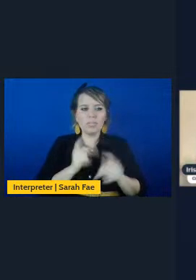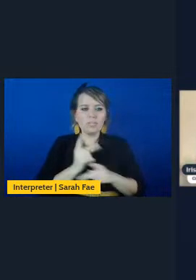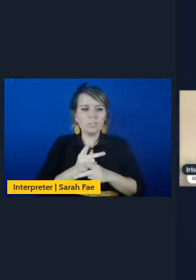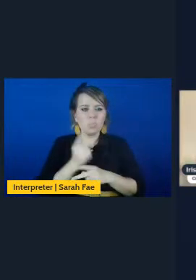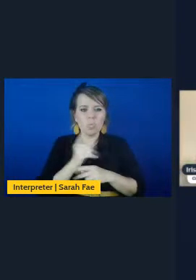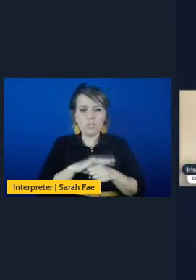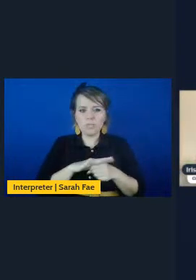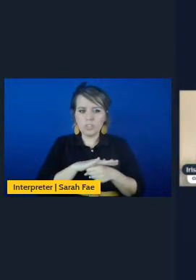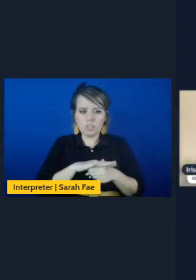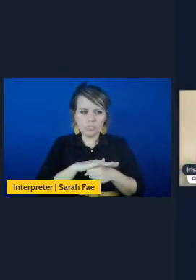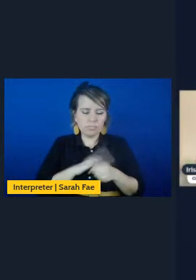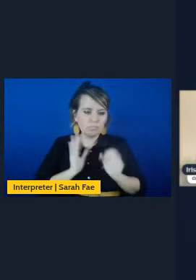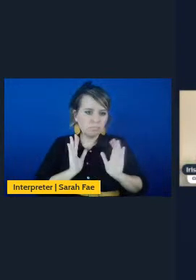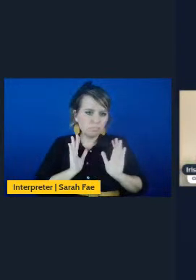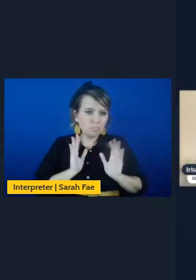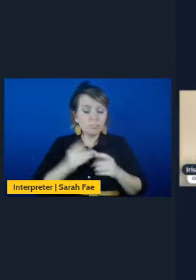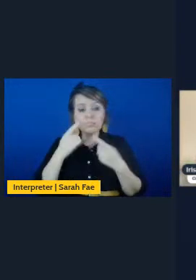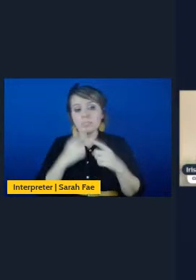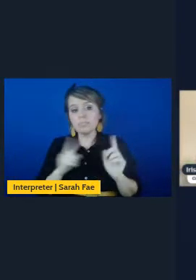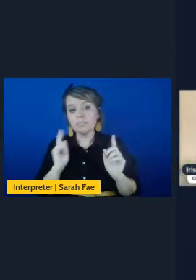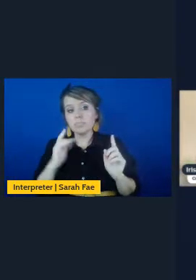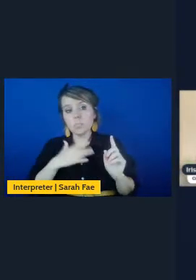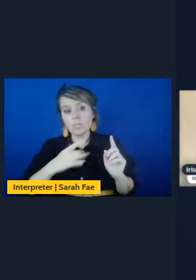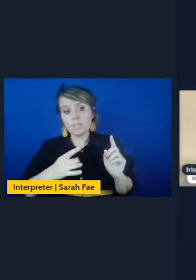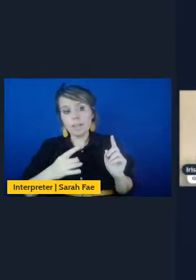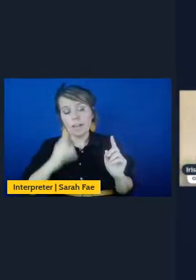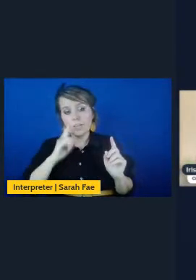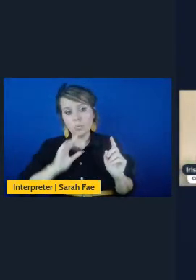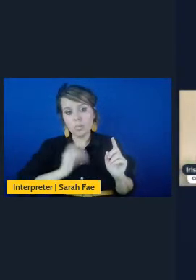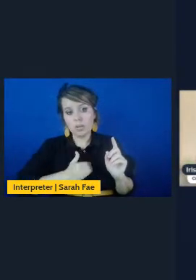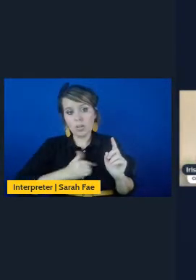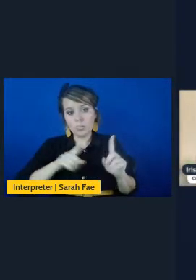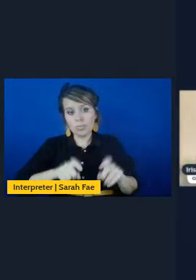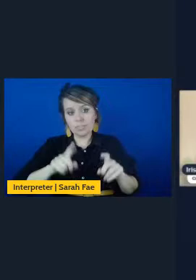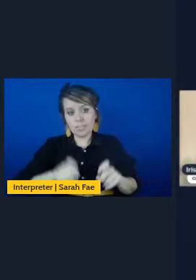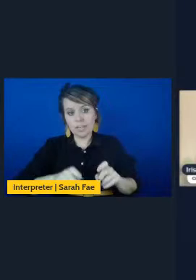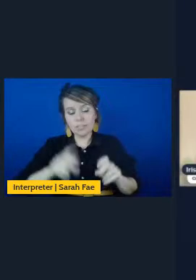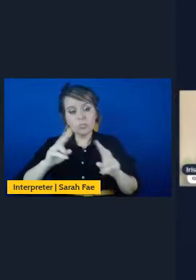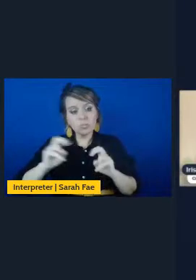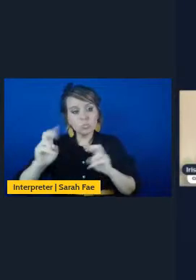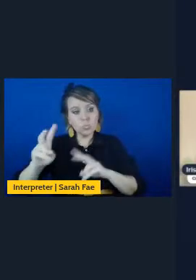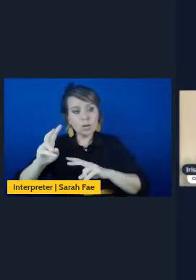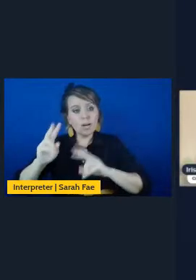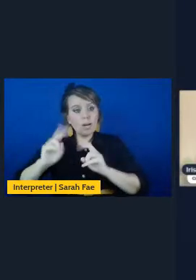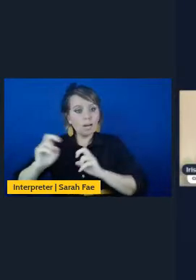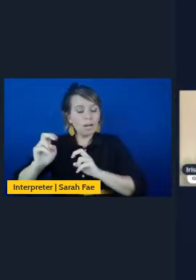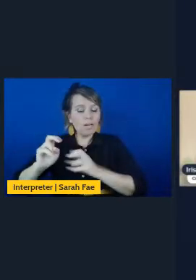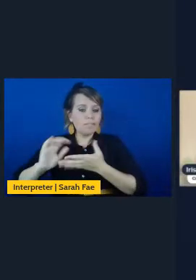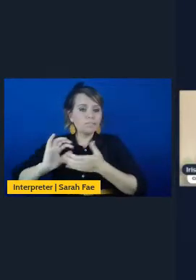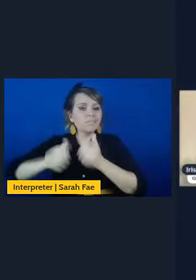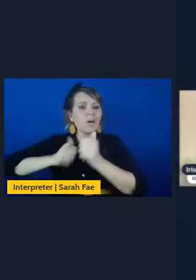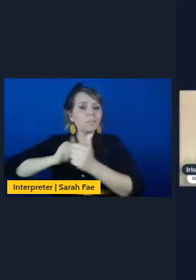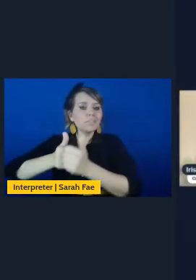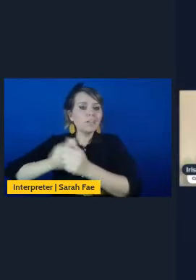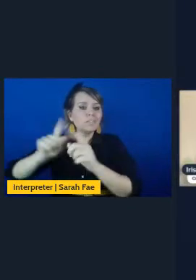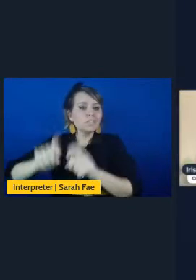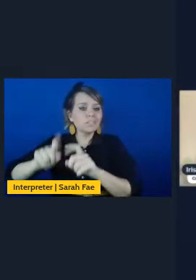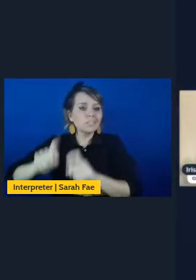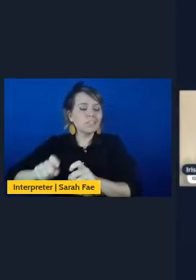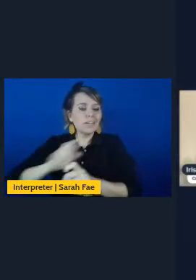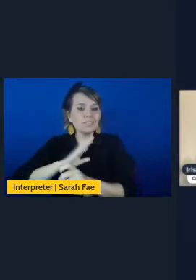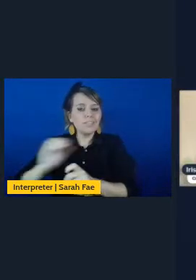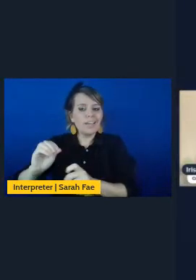finally, we would like for our test to update the test and also the snapshot created for that